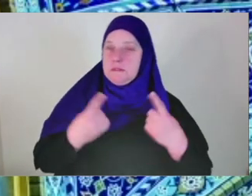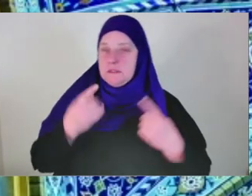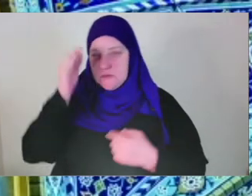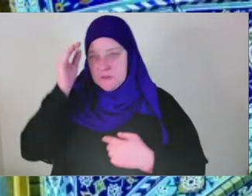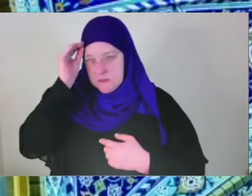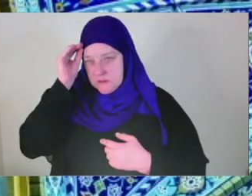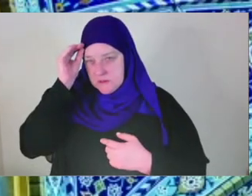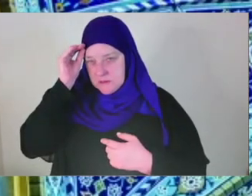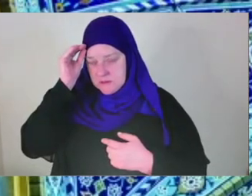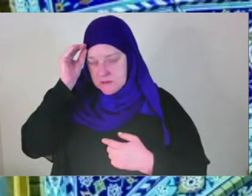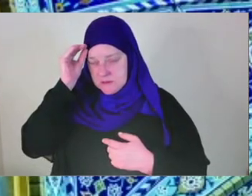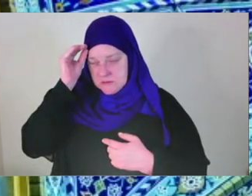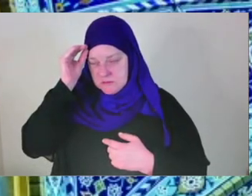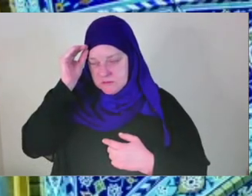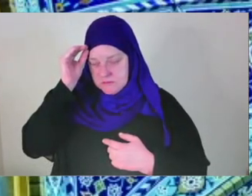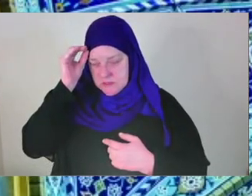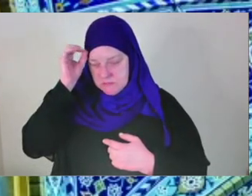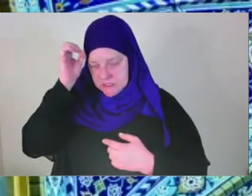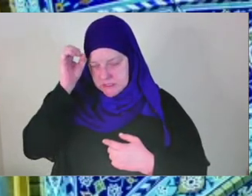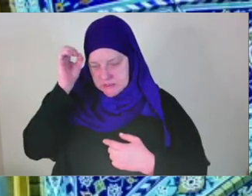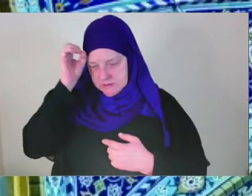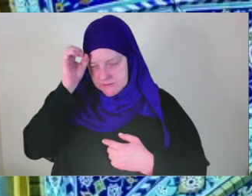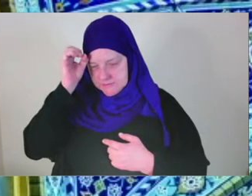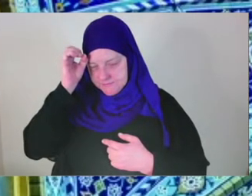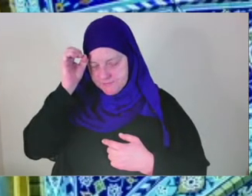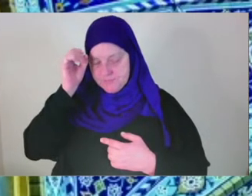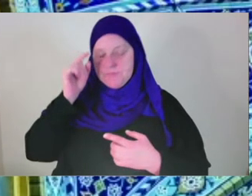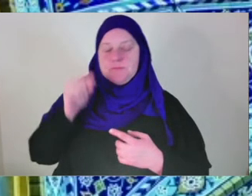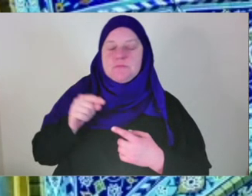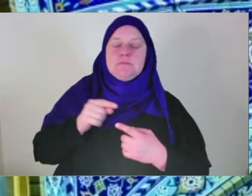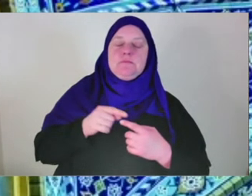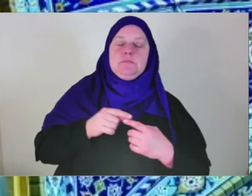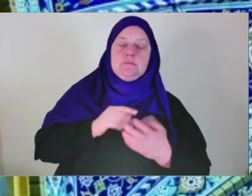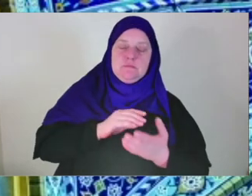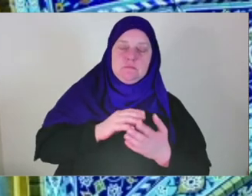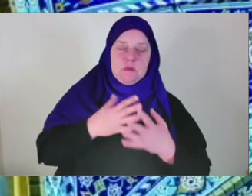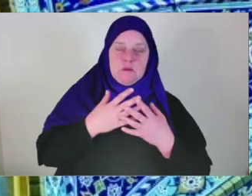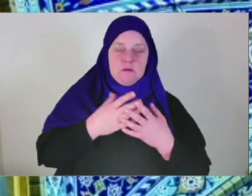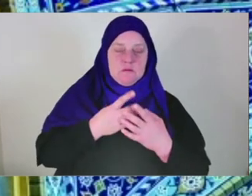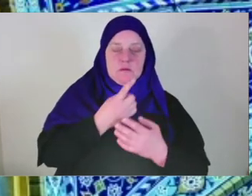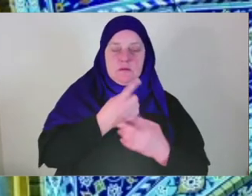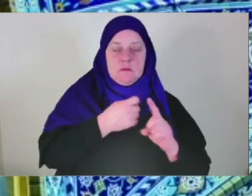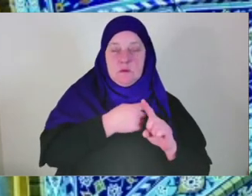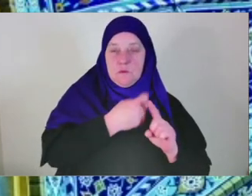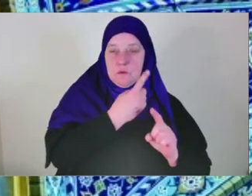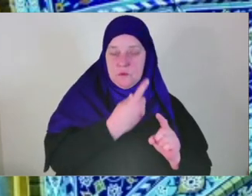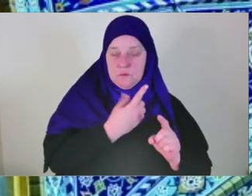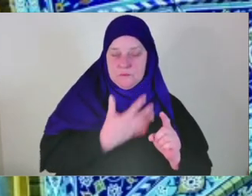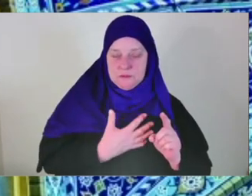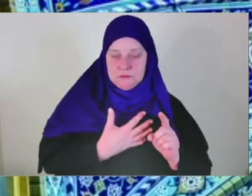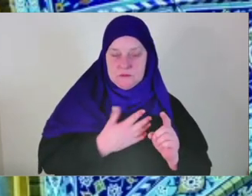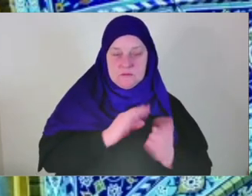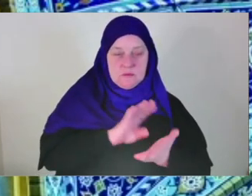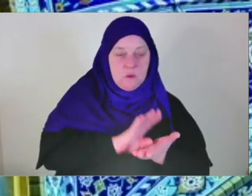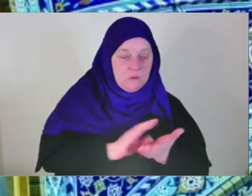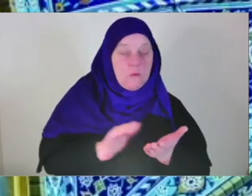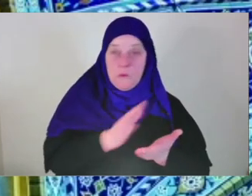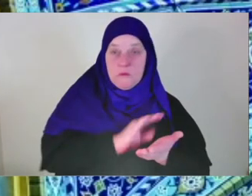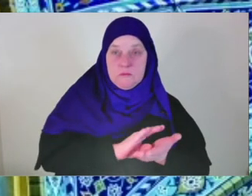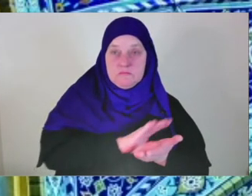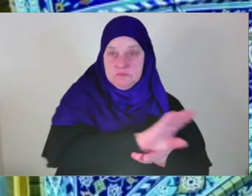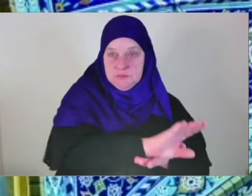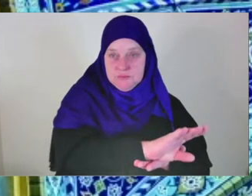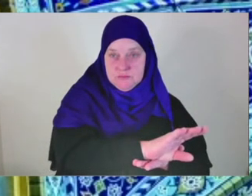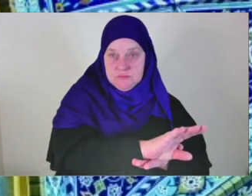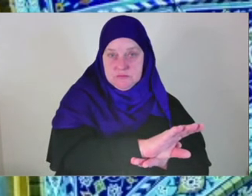marja. But according to Ayatollah Sistani, if you know any poor Sayyid among your relatives that they